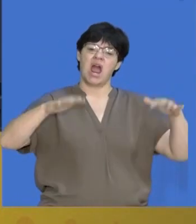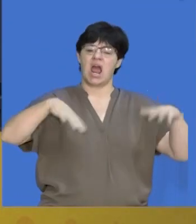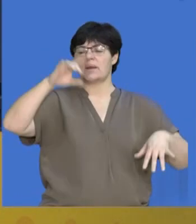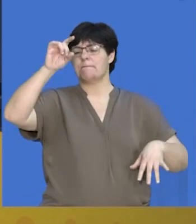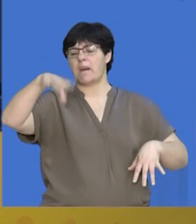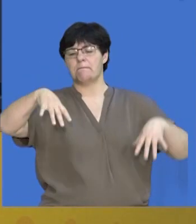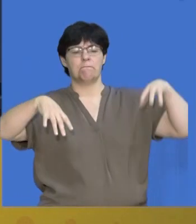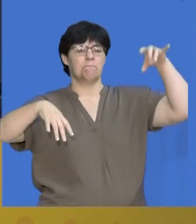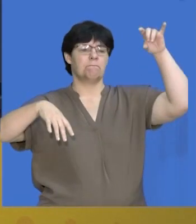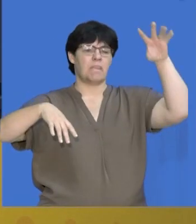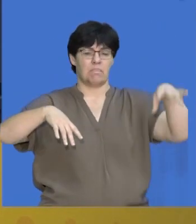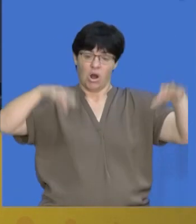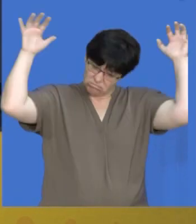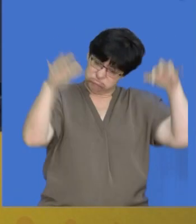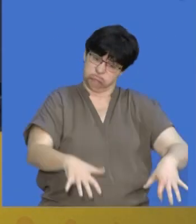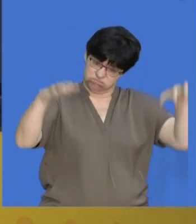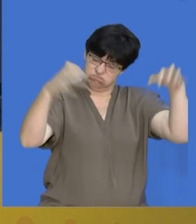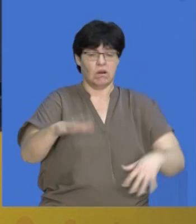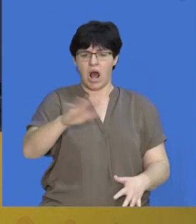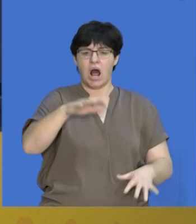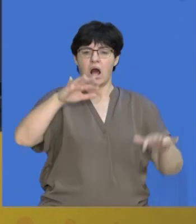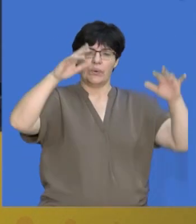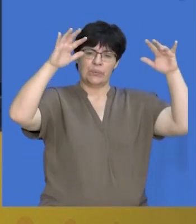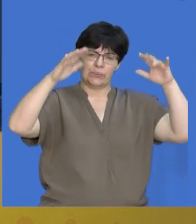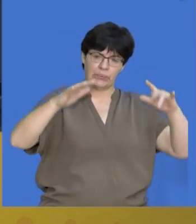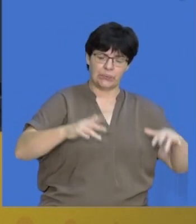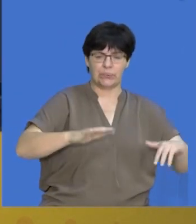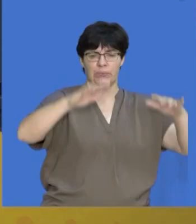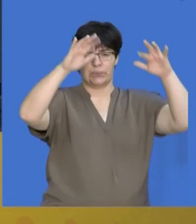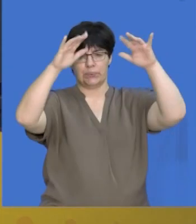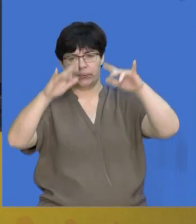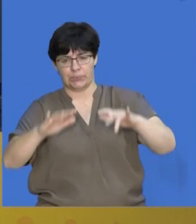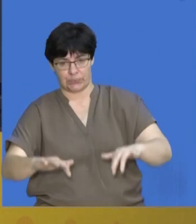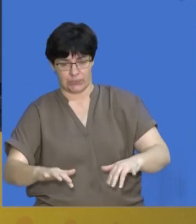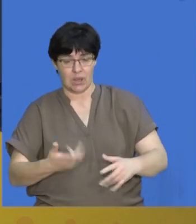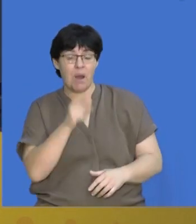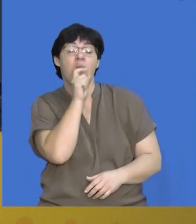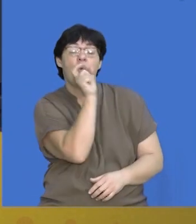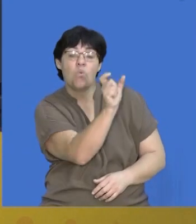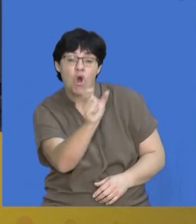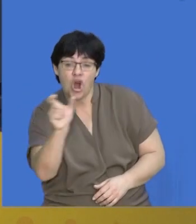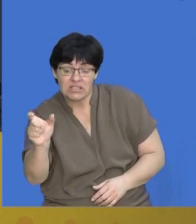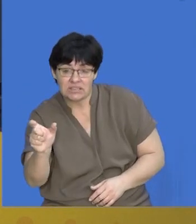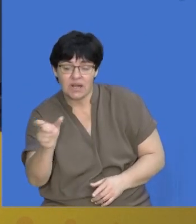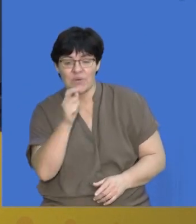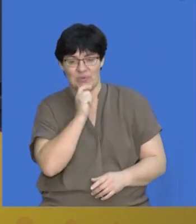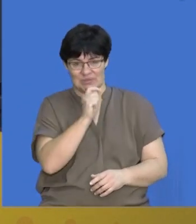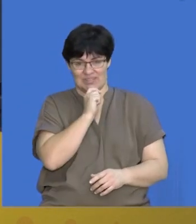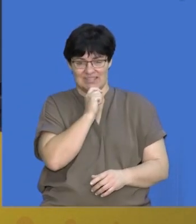but light showers, drizzle. Note how I'm using my words of precipitation